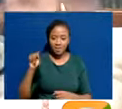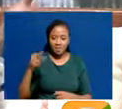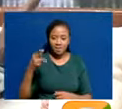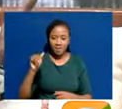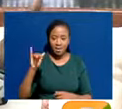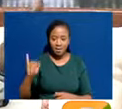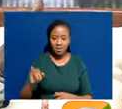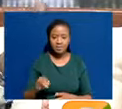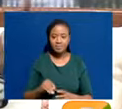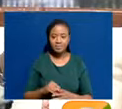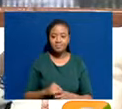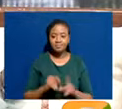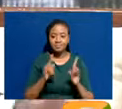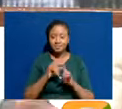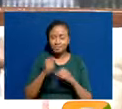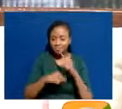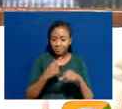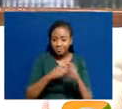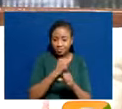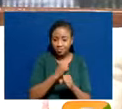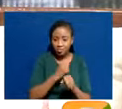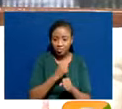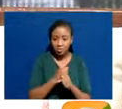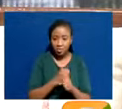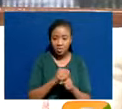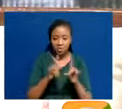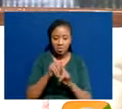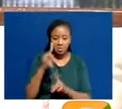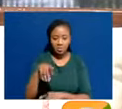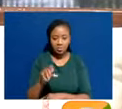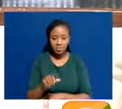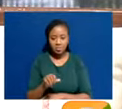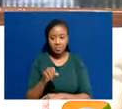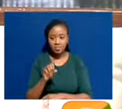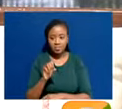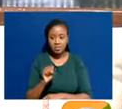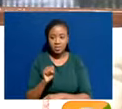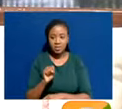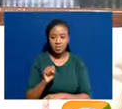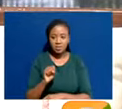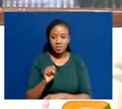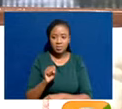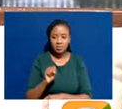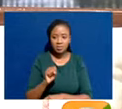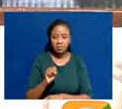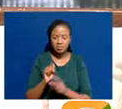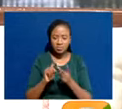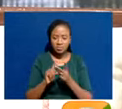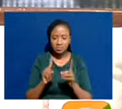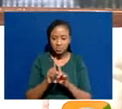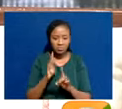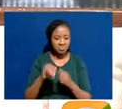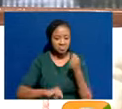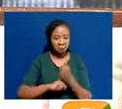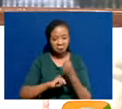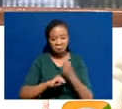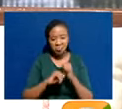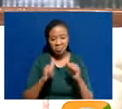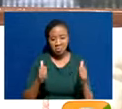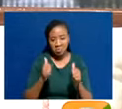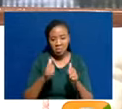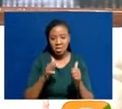with the National Government, Ministry of Defense. But P.S. Mariru has been amazing, and the Major, now is General Ogola, in just